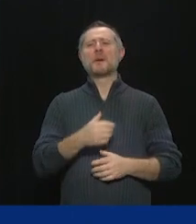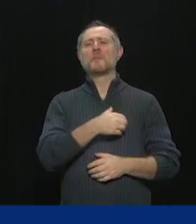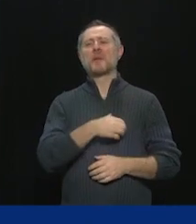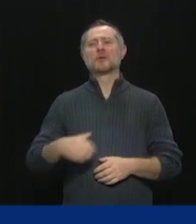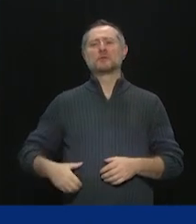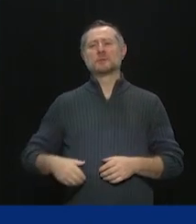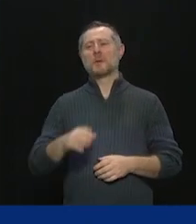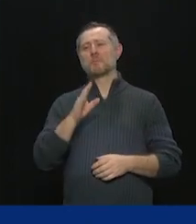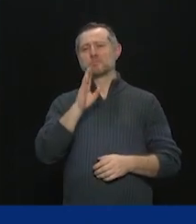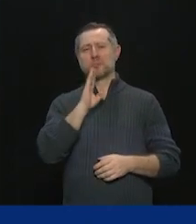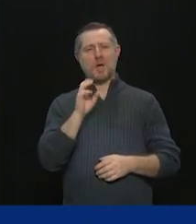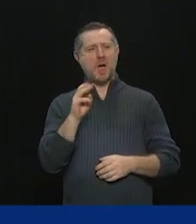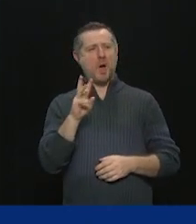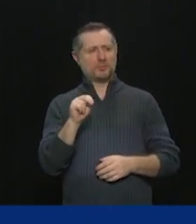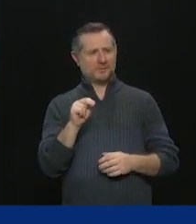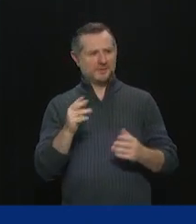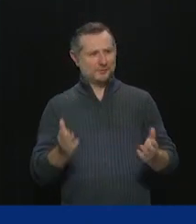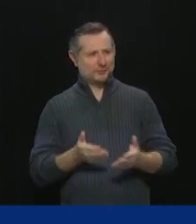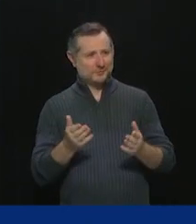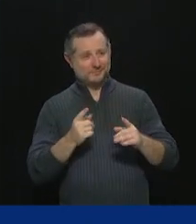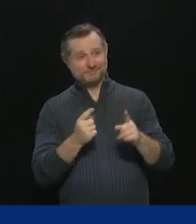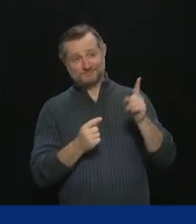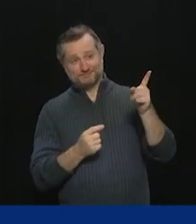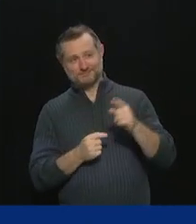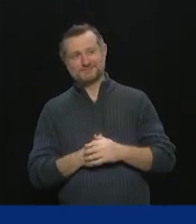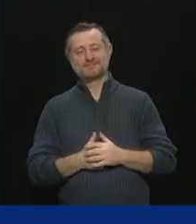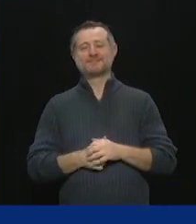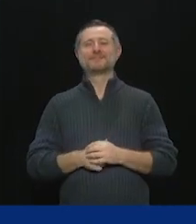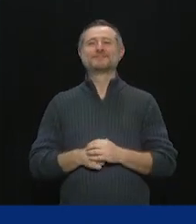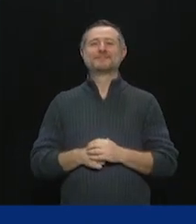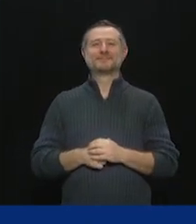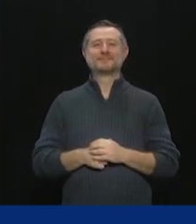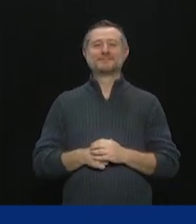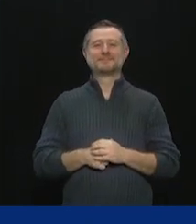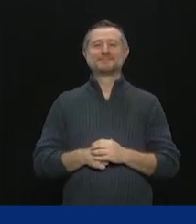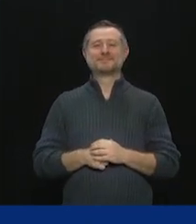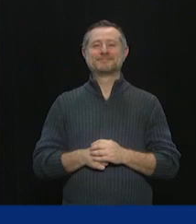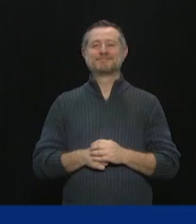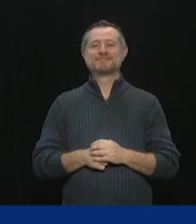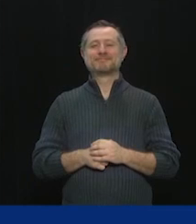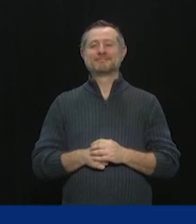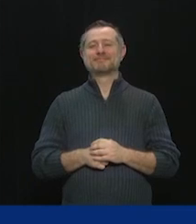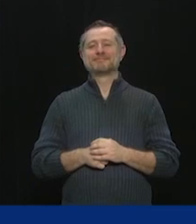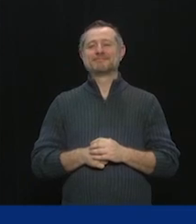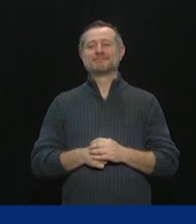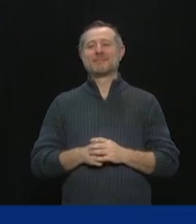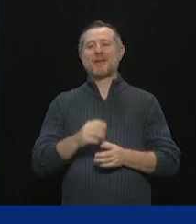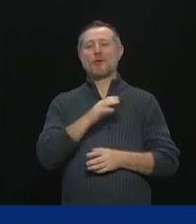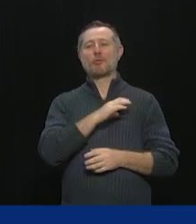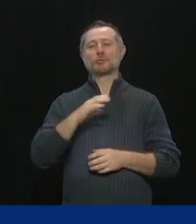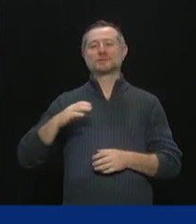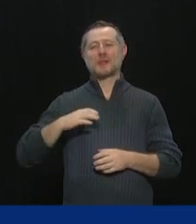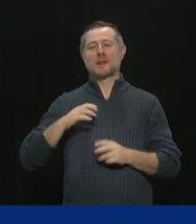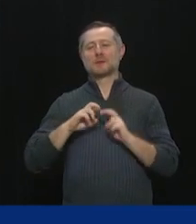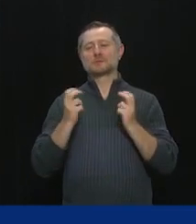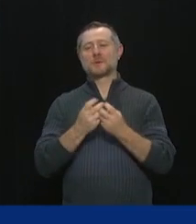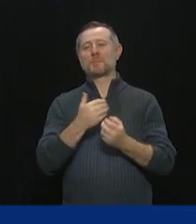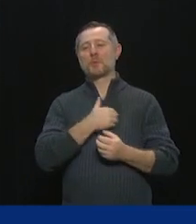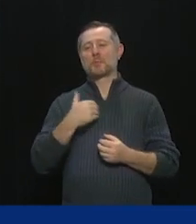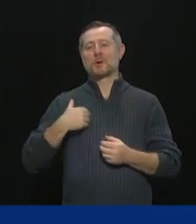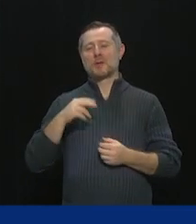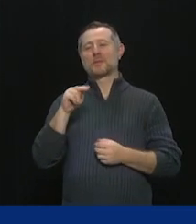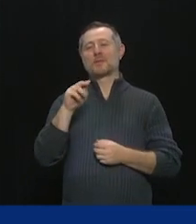here? I saw Brian. I didn't see the mayor. Byron Brown is here. Mitch Nowakowski, our council member.